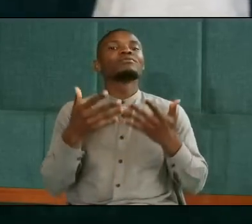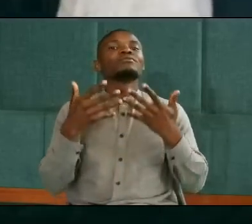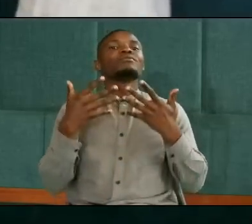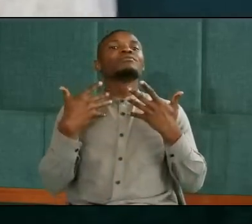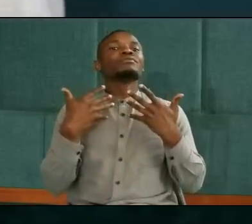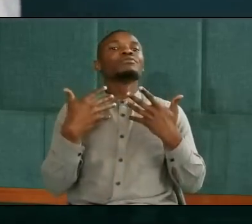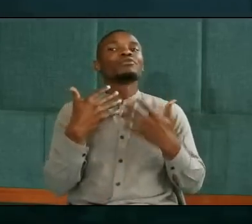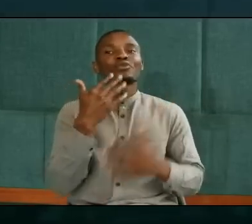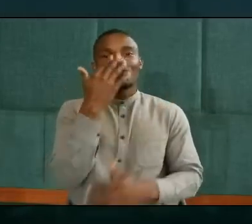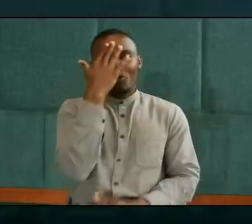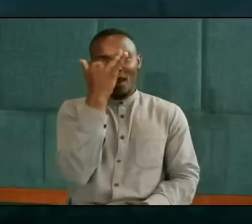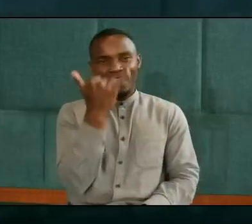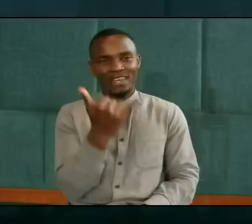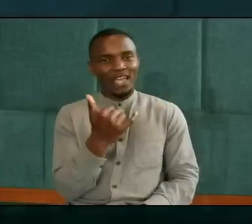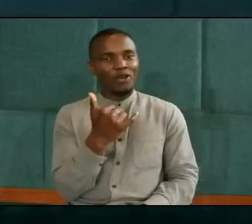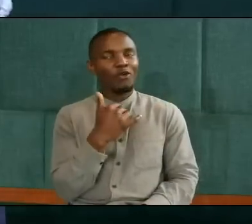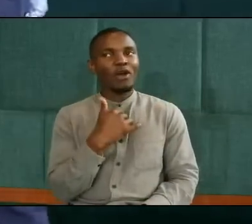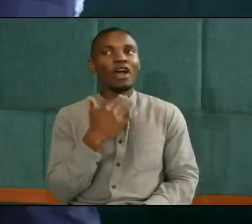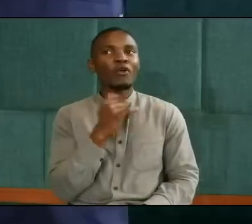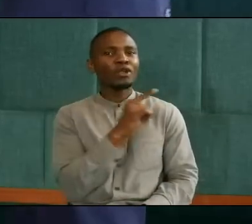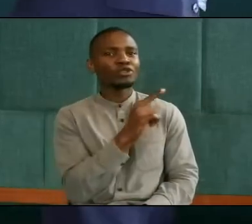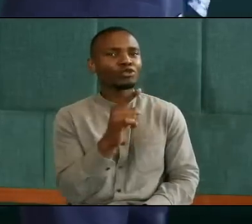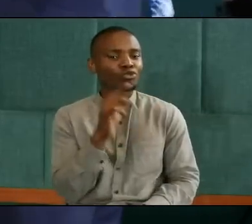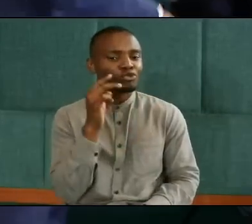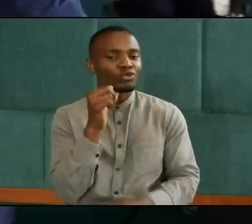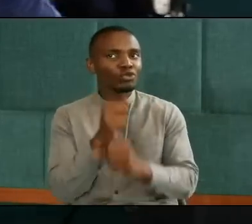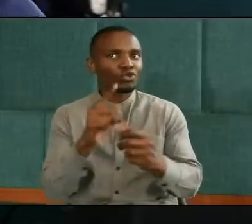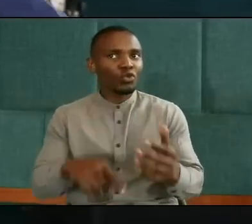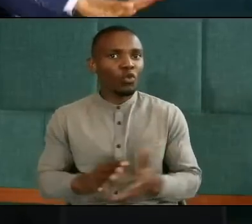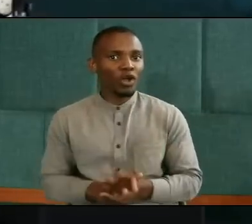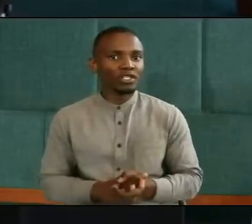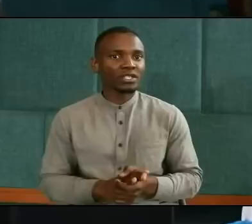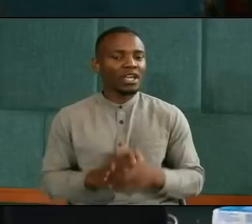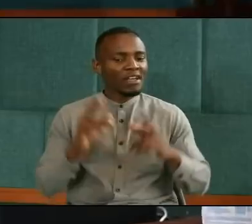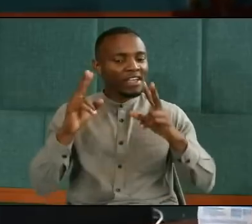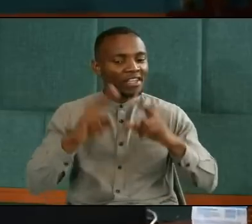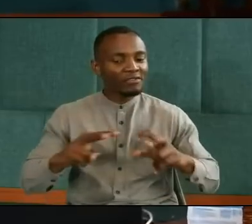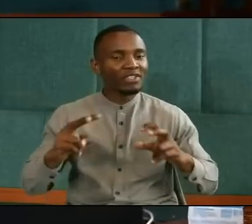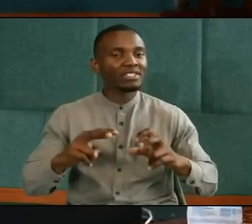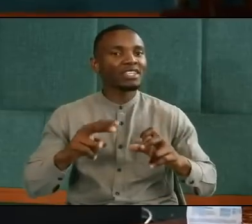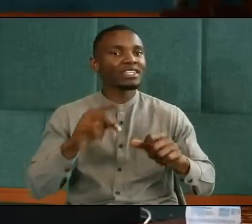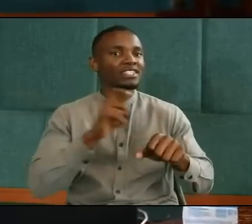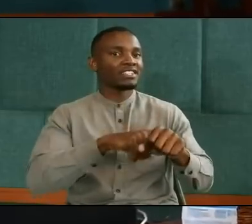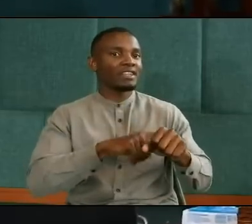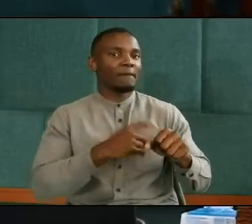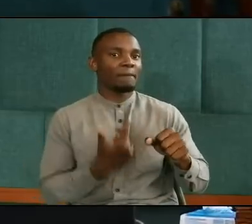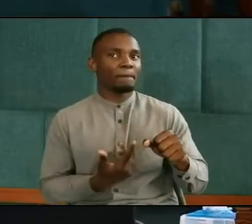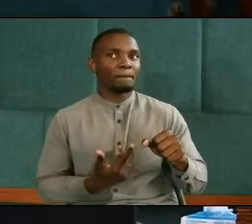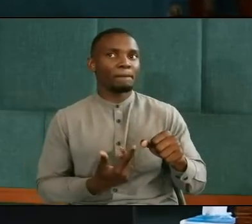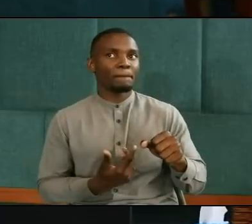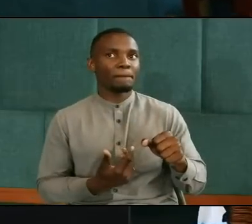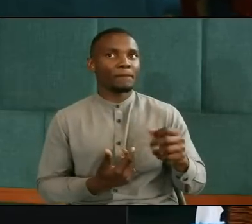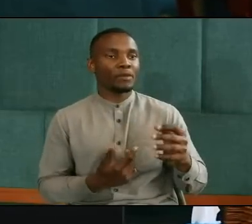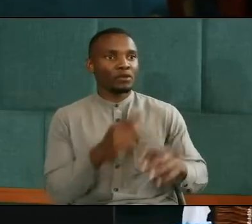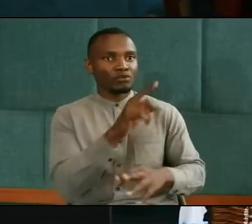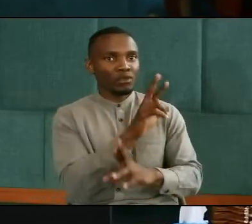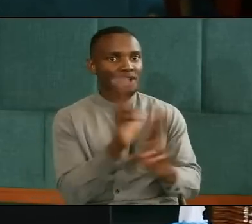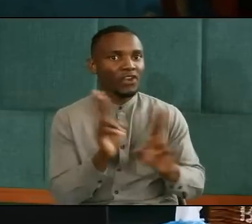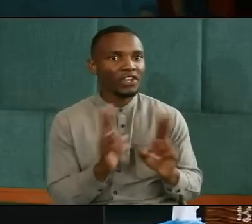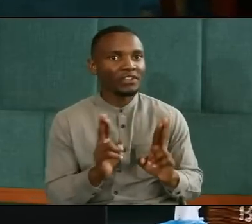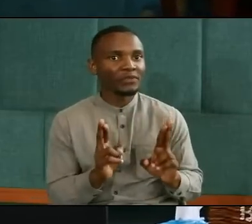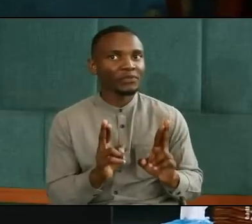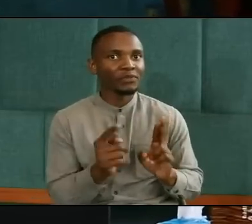Because I'm going to ask you to look a little closer at the timing of these signs. Are you ready for this? Are you ready for